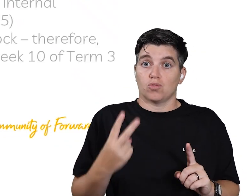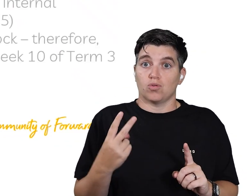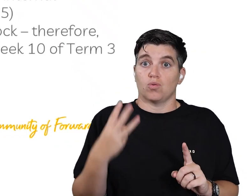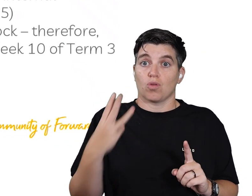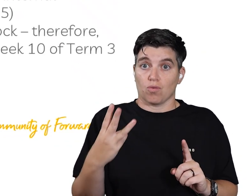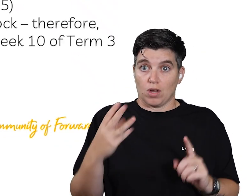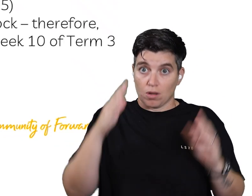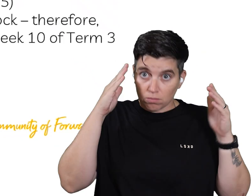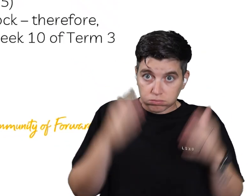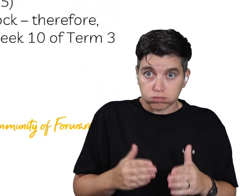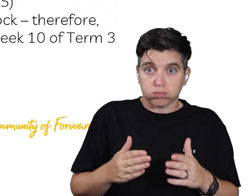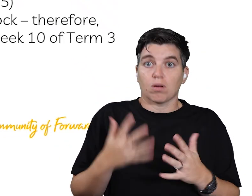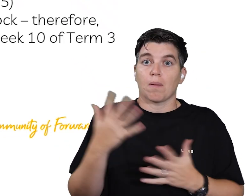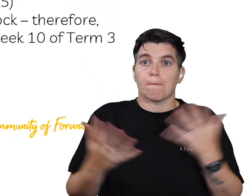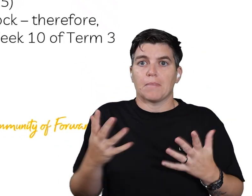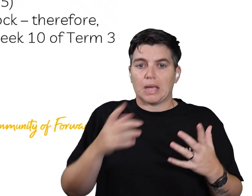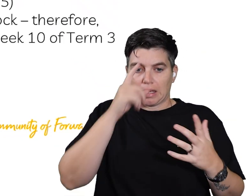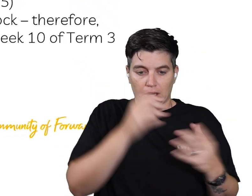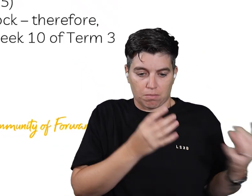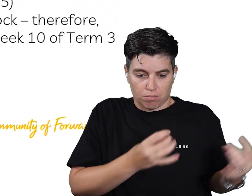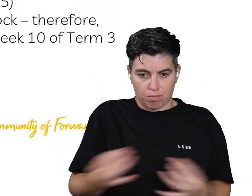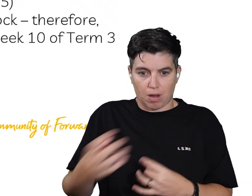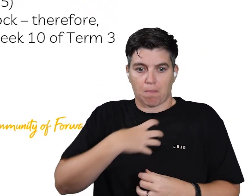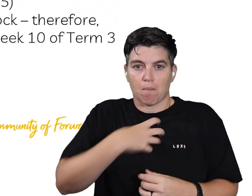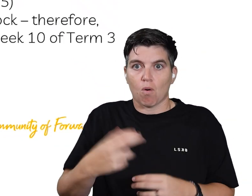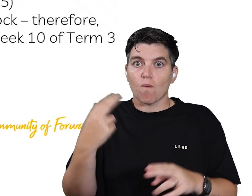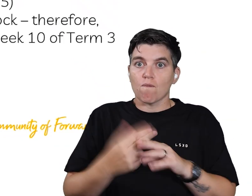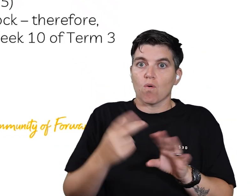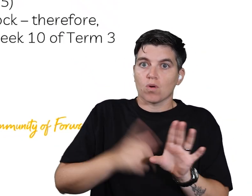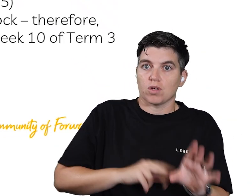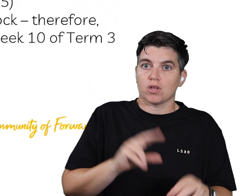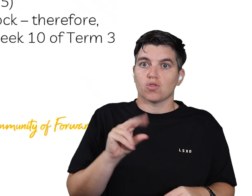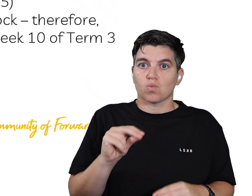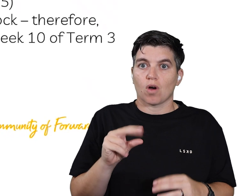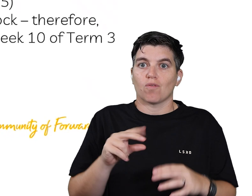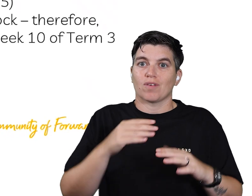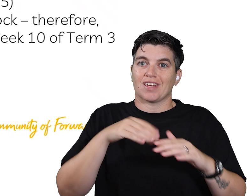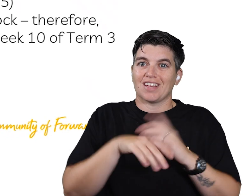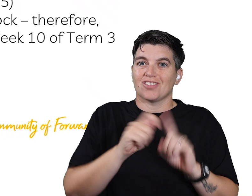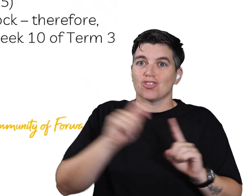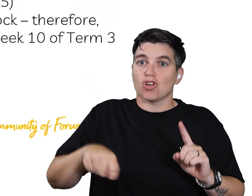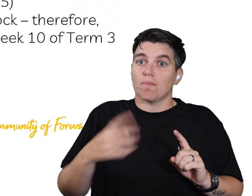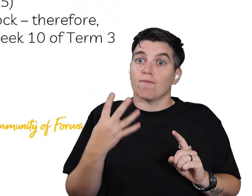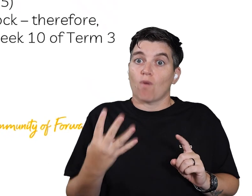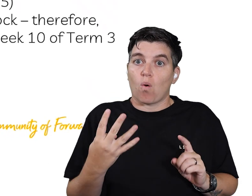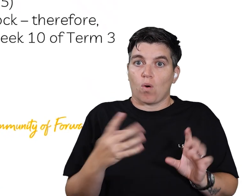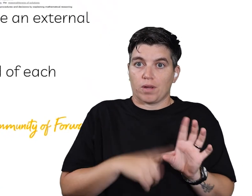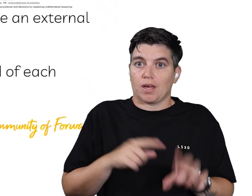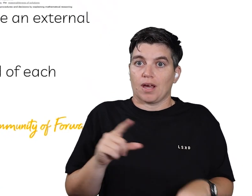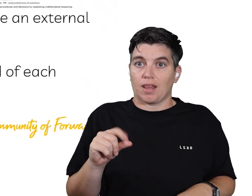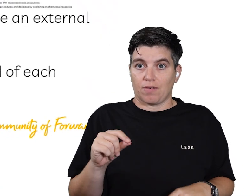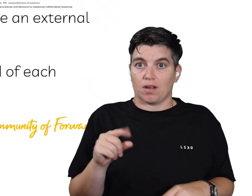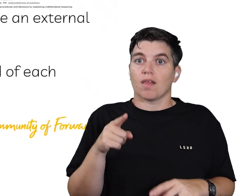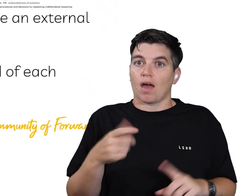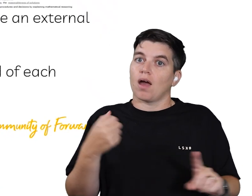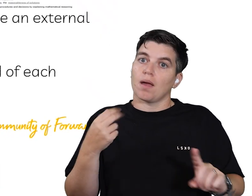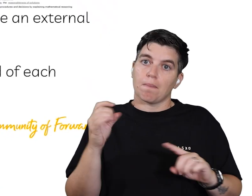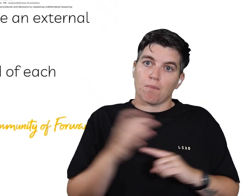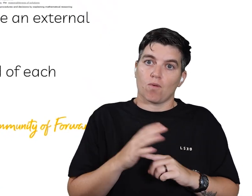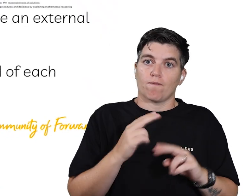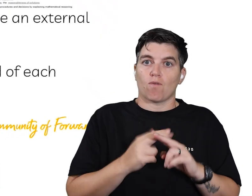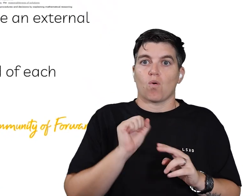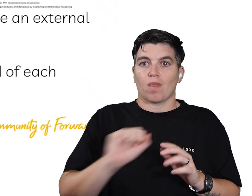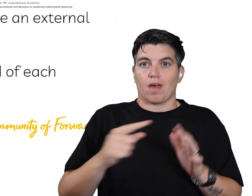in preparations for Year 12 courses of study, which contribute inevitably to ATAR results. In their final